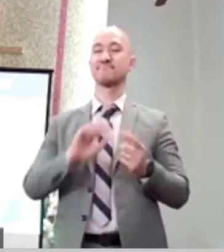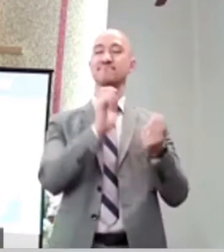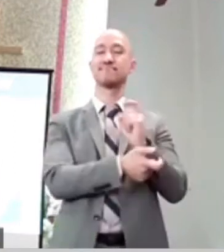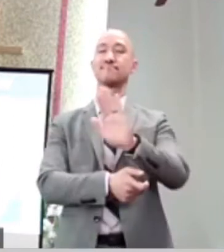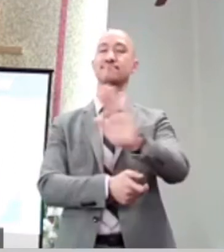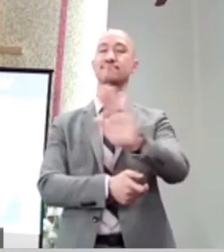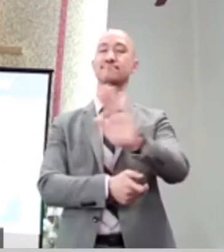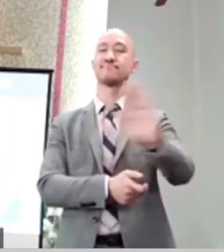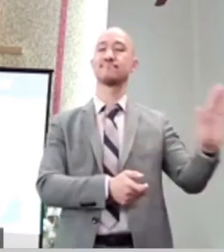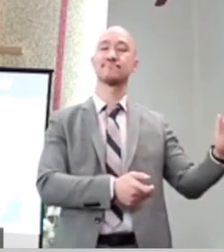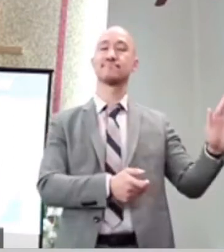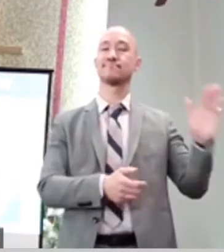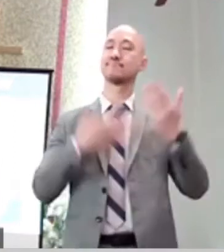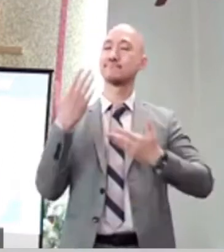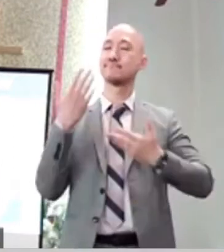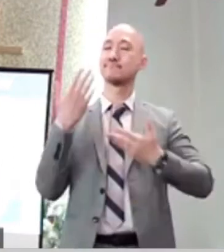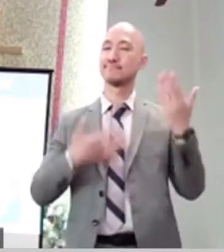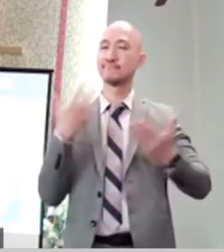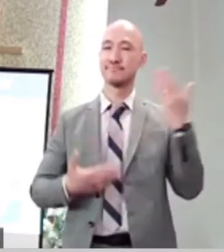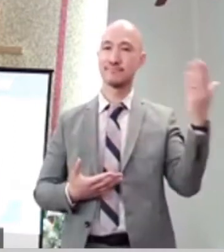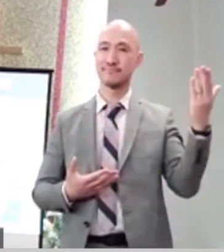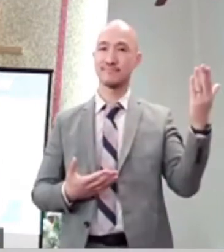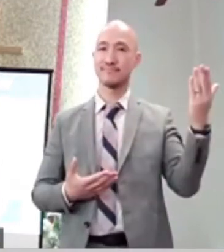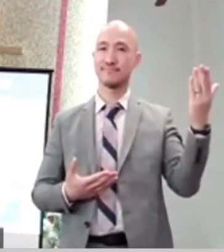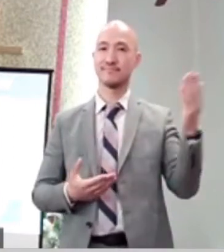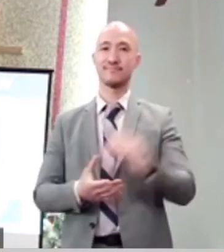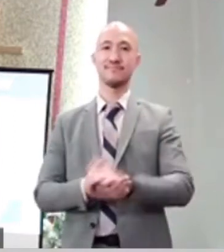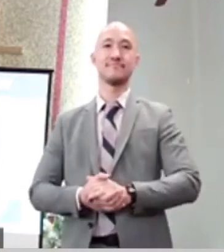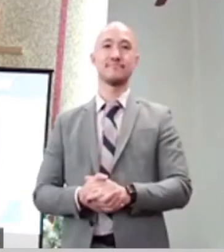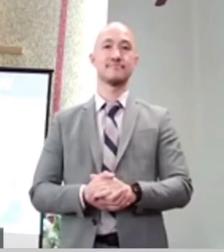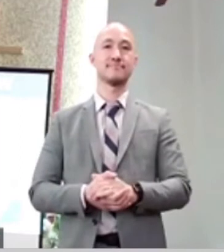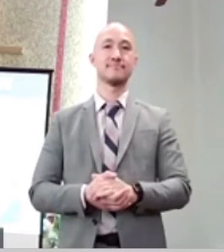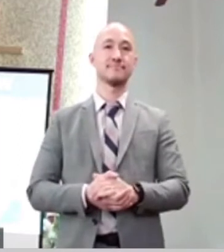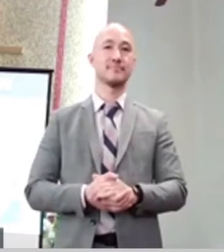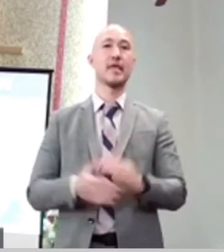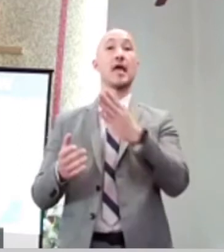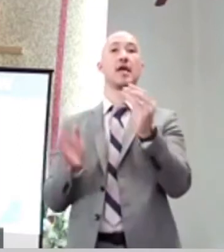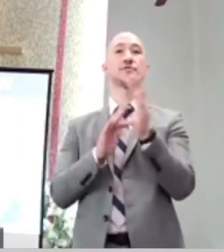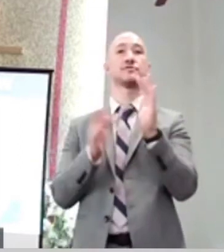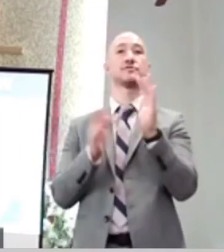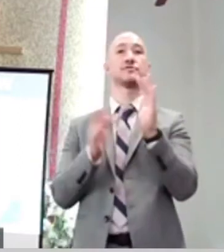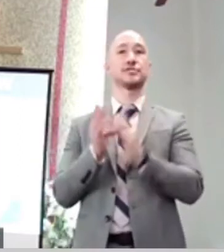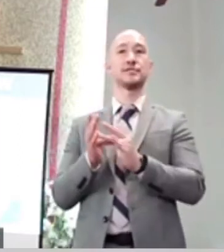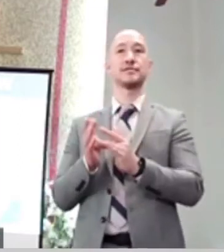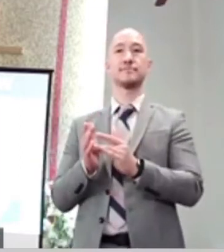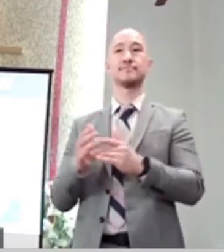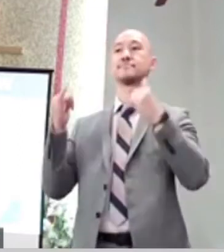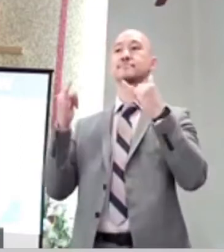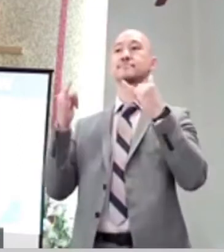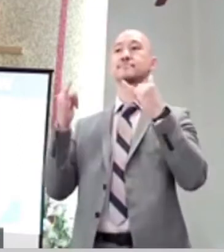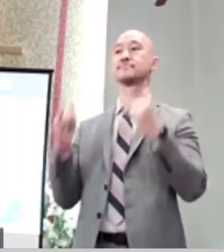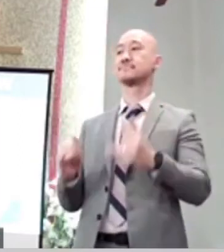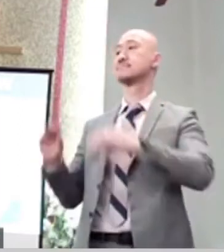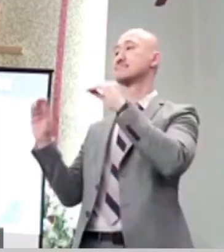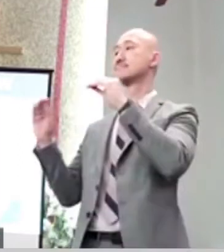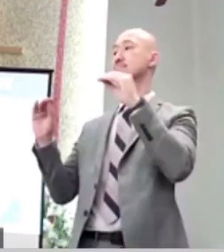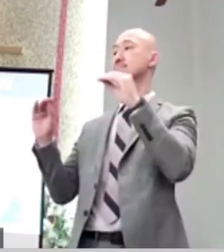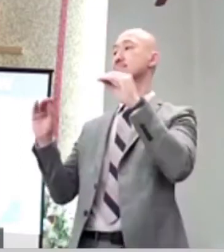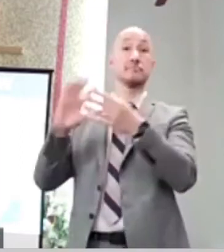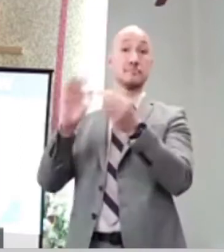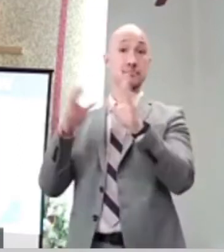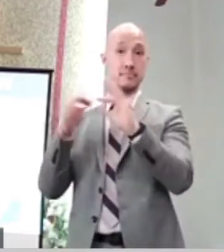great comeback. And he illustrates this by telling us a few parables and by giving